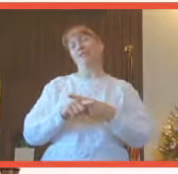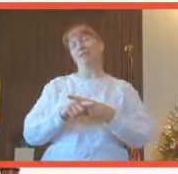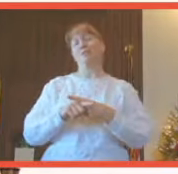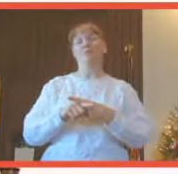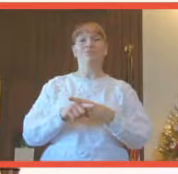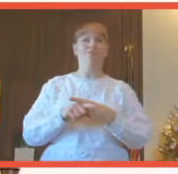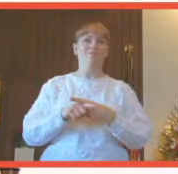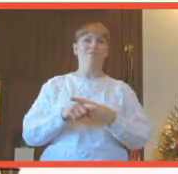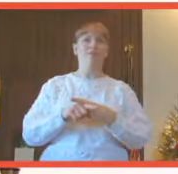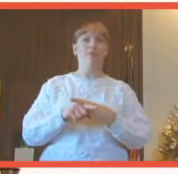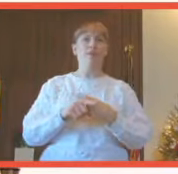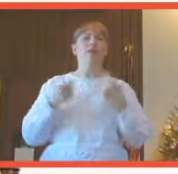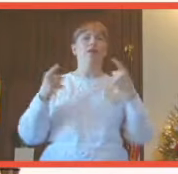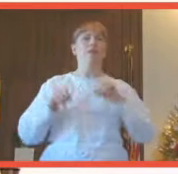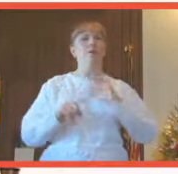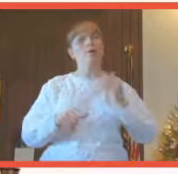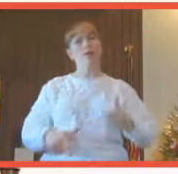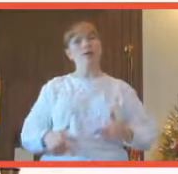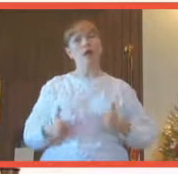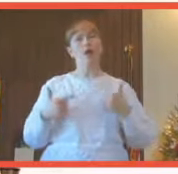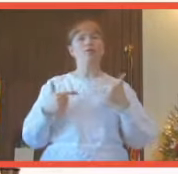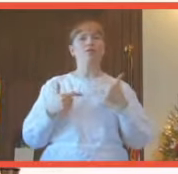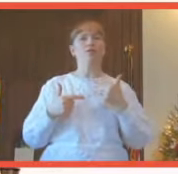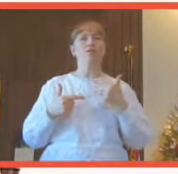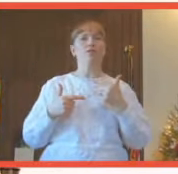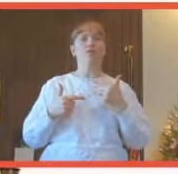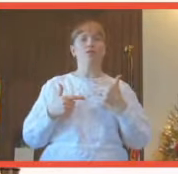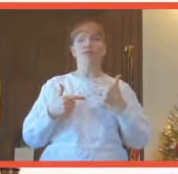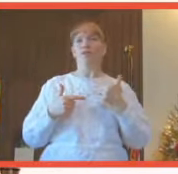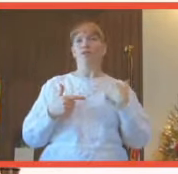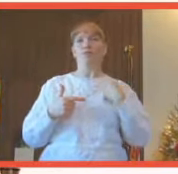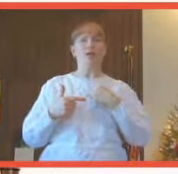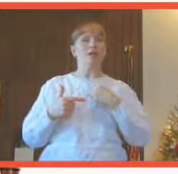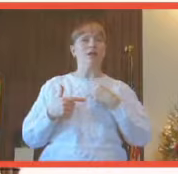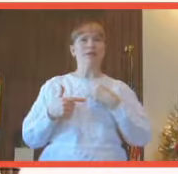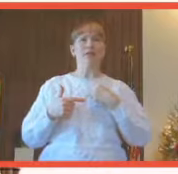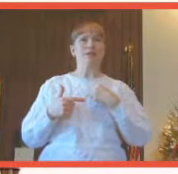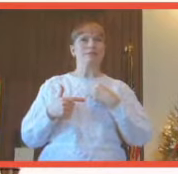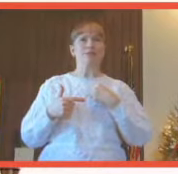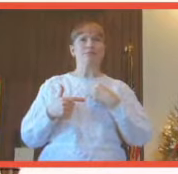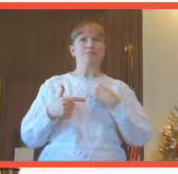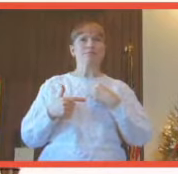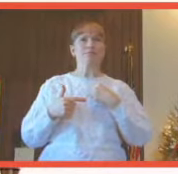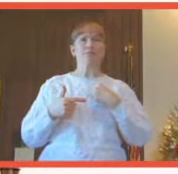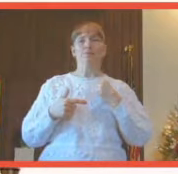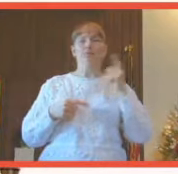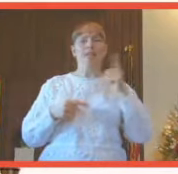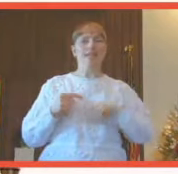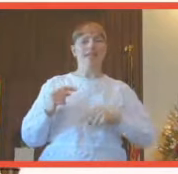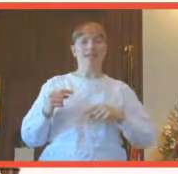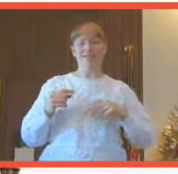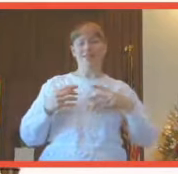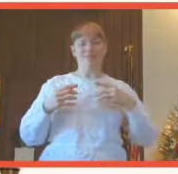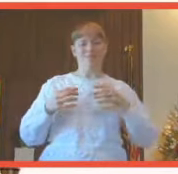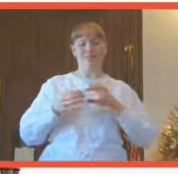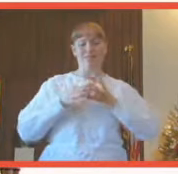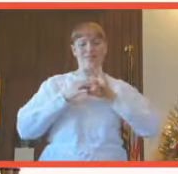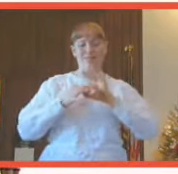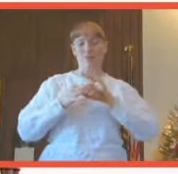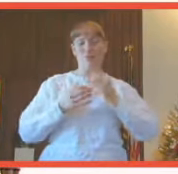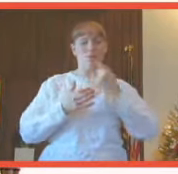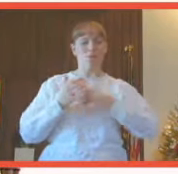where something occurs in our life that we cannot fit into the context that we have come up with for